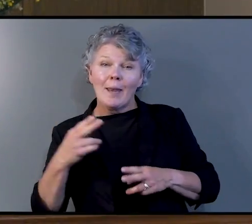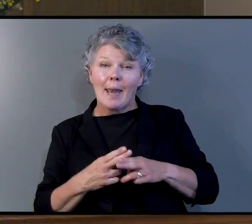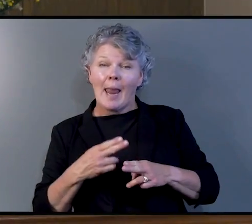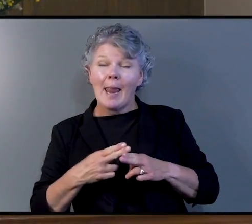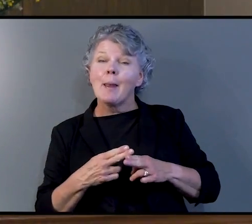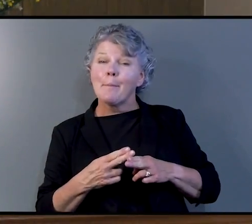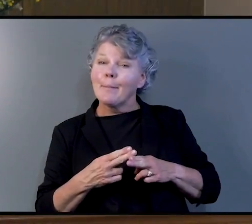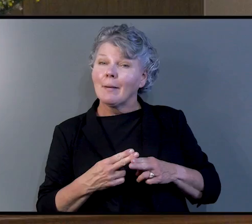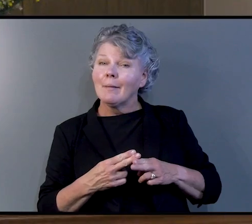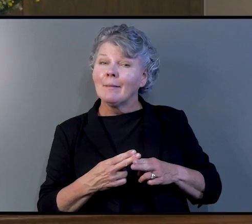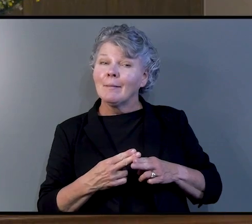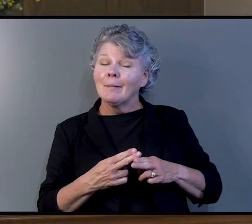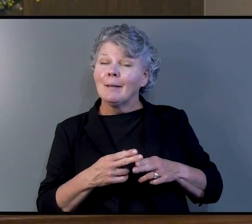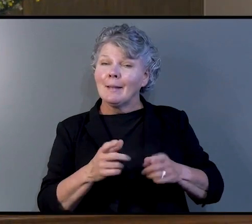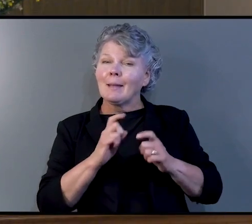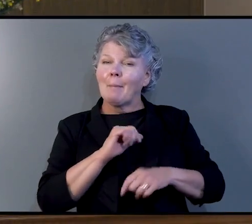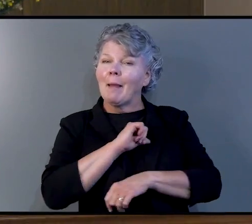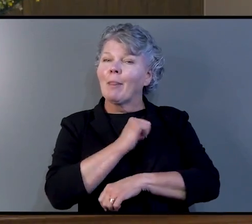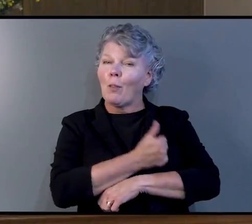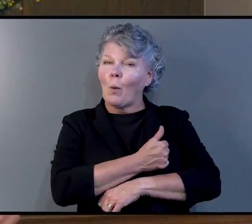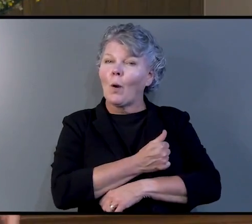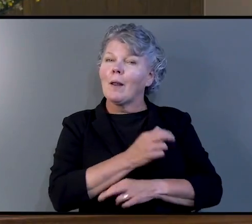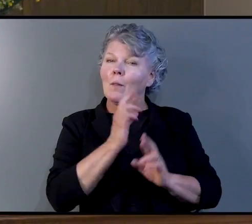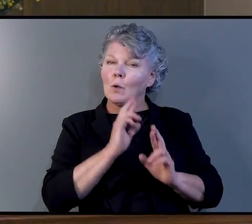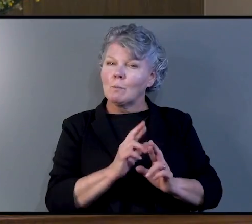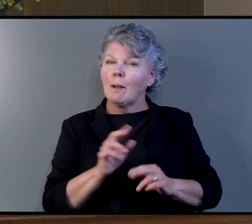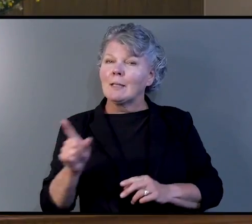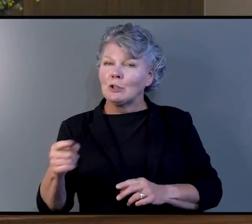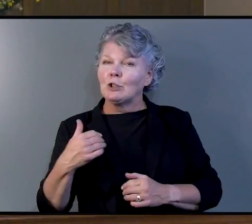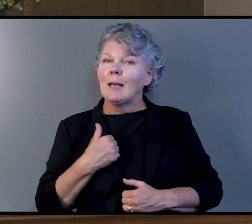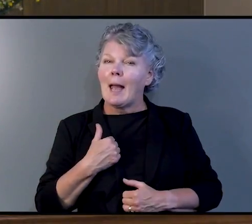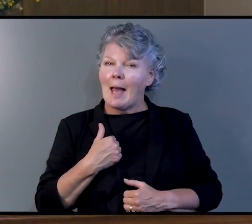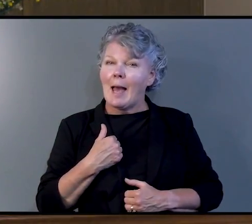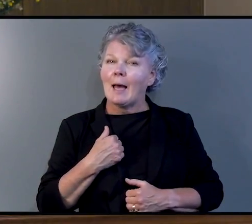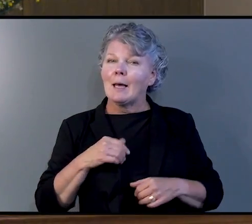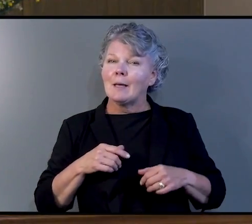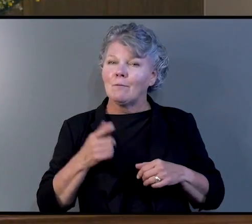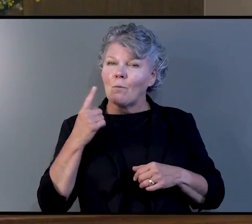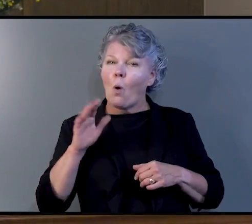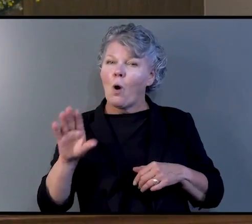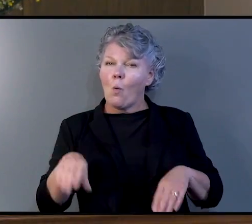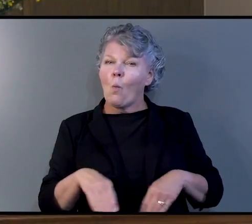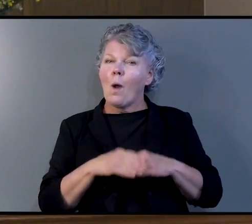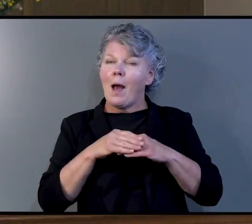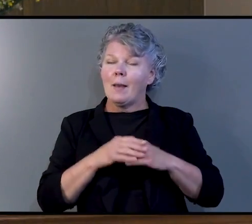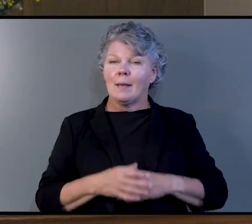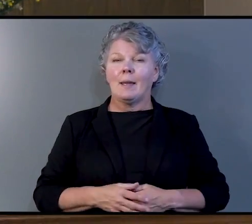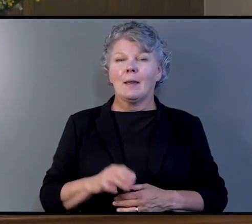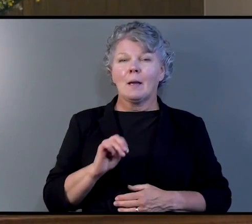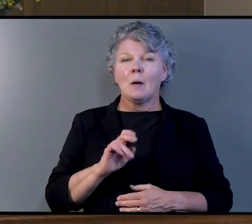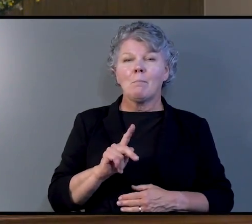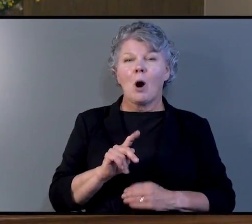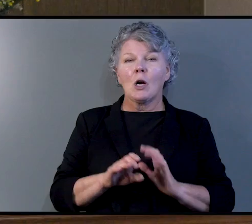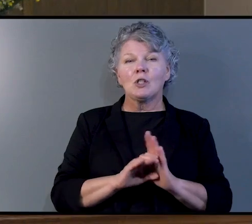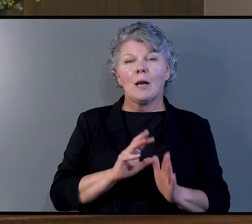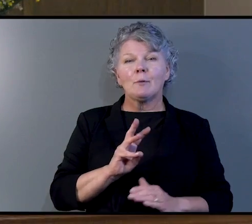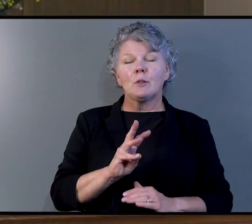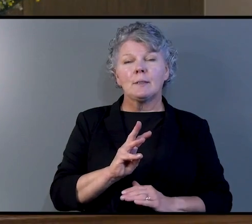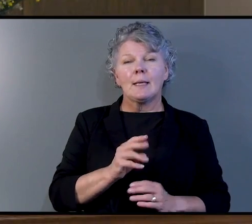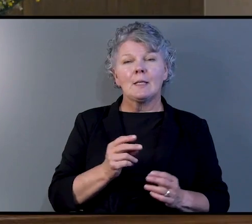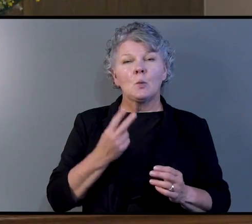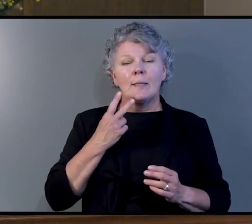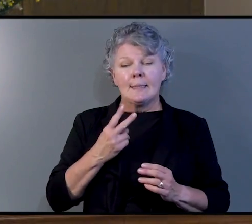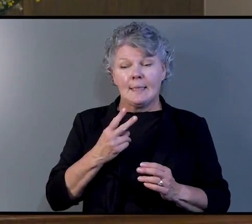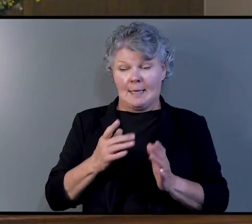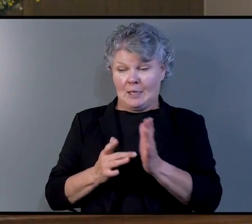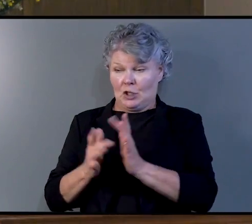now I was given some of the authority and respect that she had at her wedding. In Mark chapter 6, we see an instance